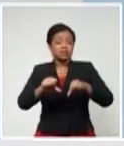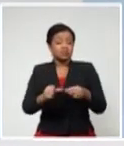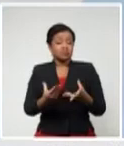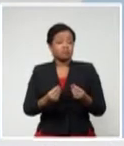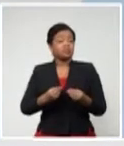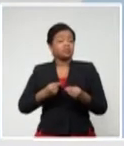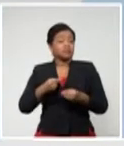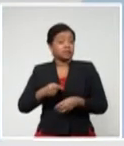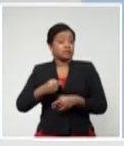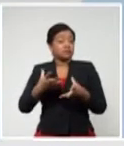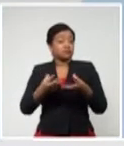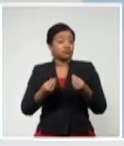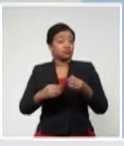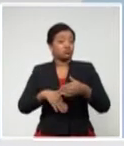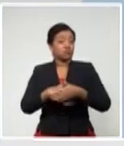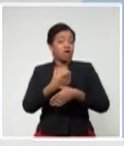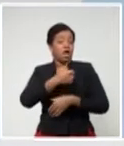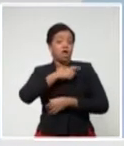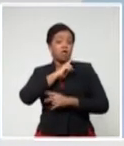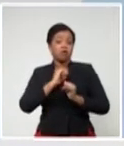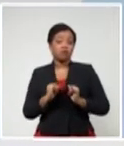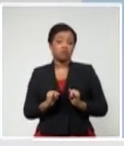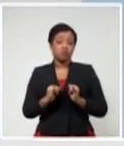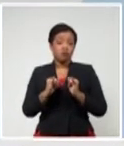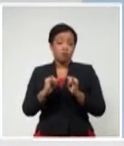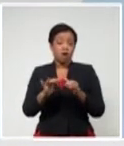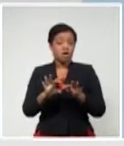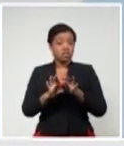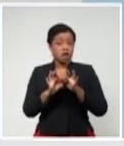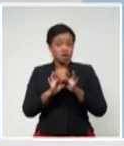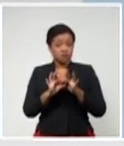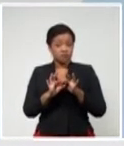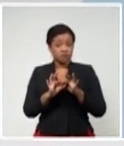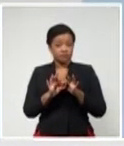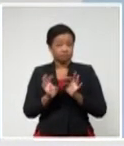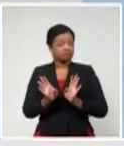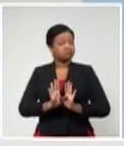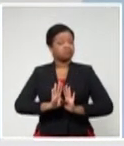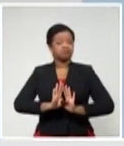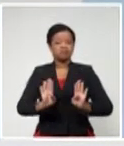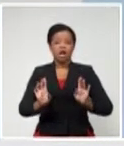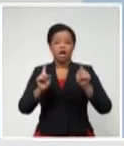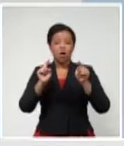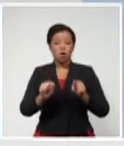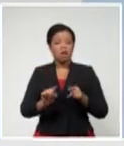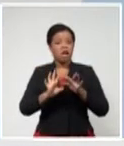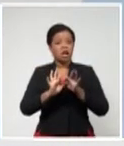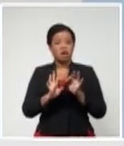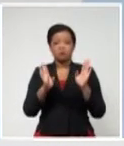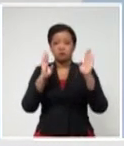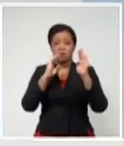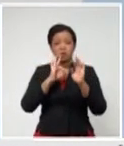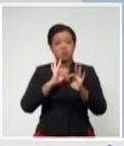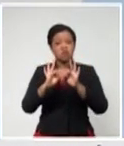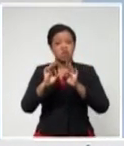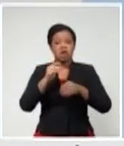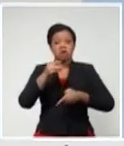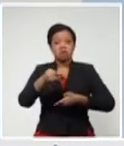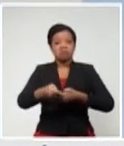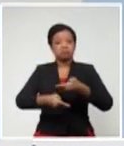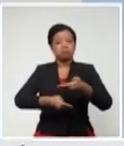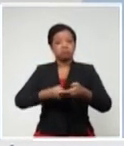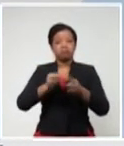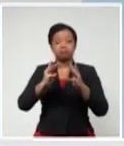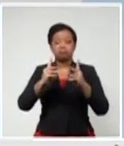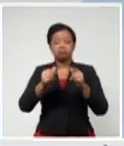and yesterday was reported as being in a serious condition, is now clinically stable. As we always mention,